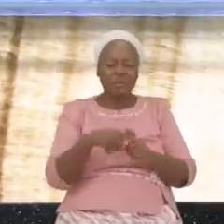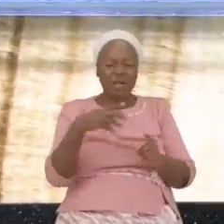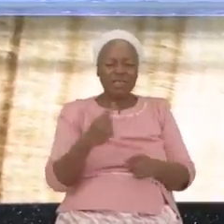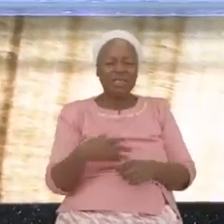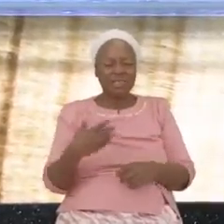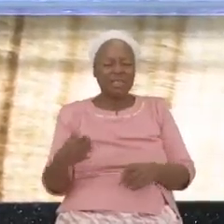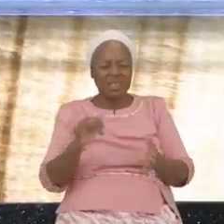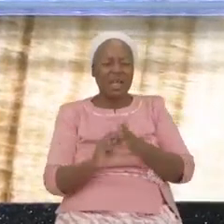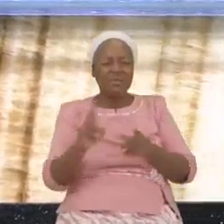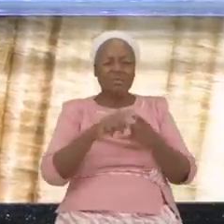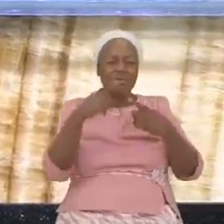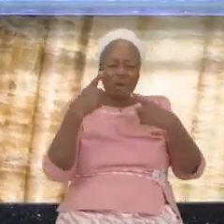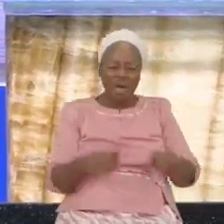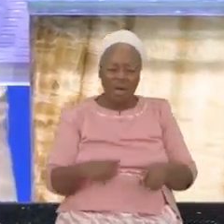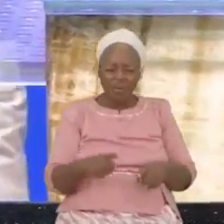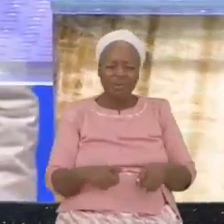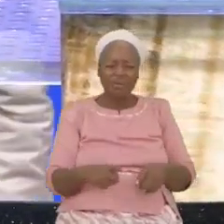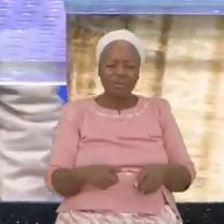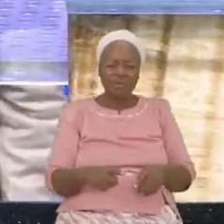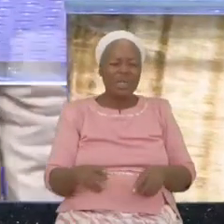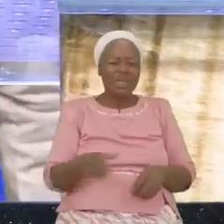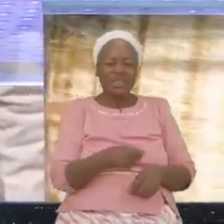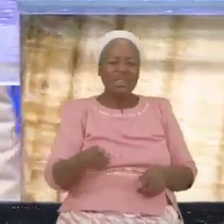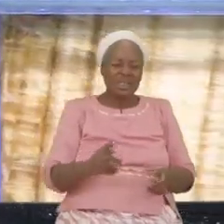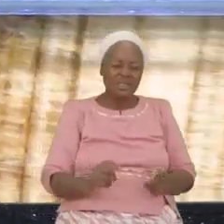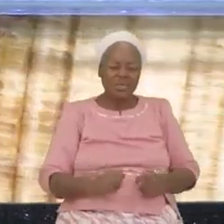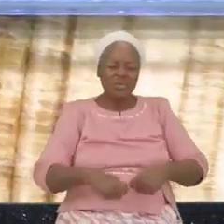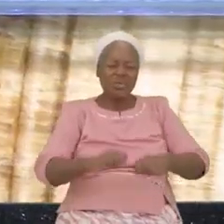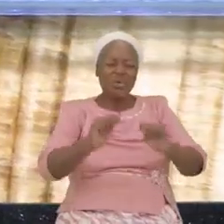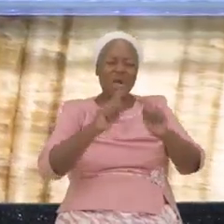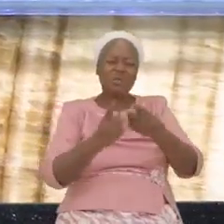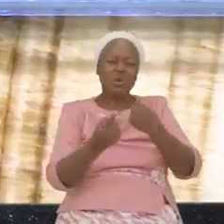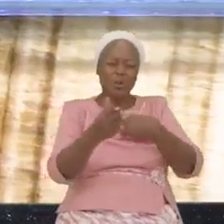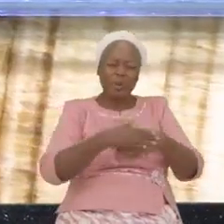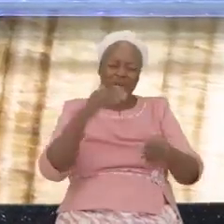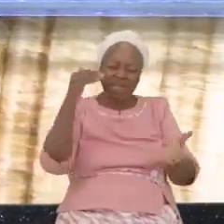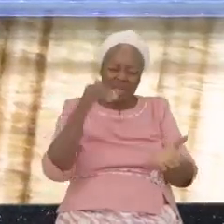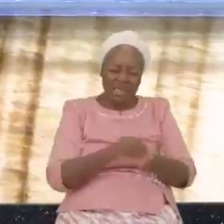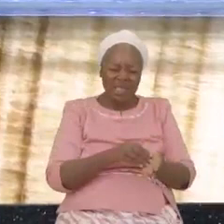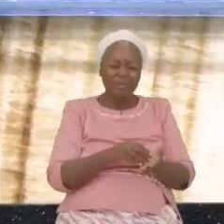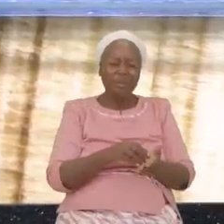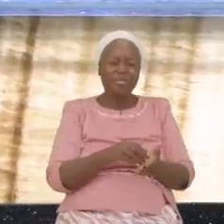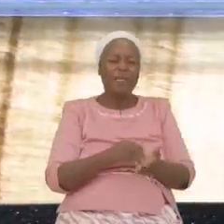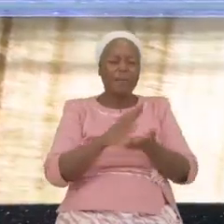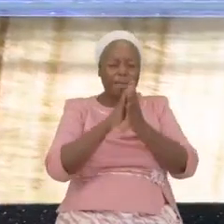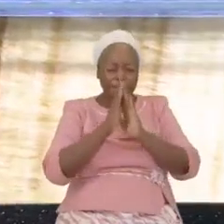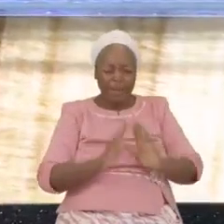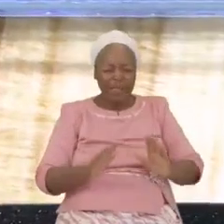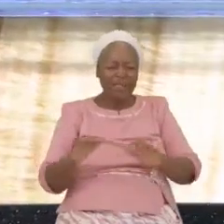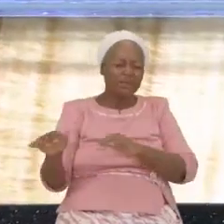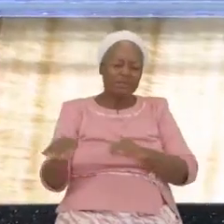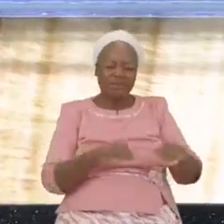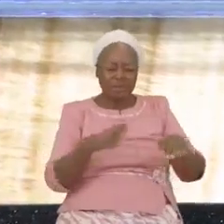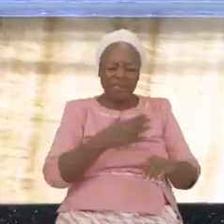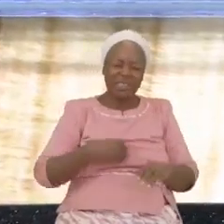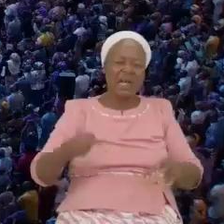that used to happen, they try to raise up their ugly head again, peace,